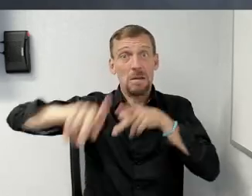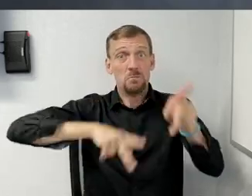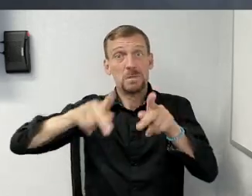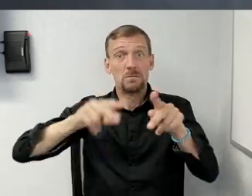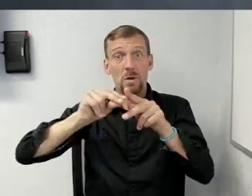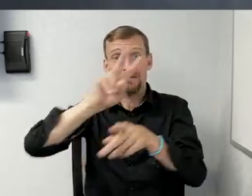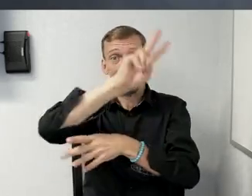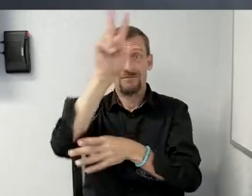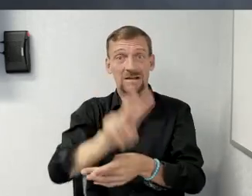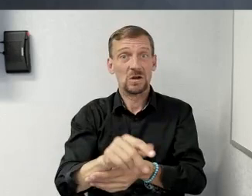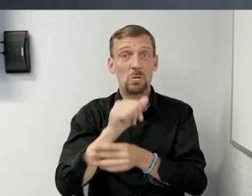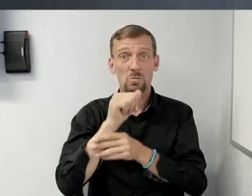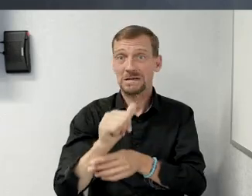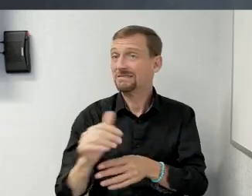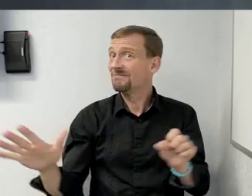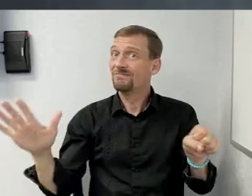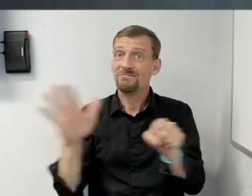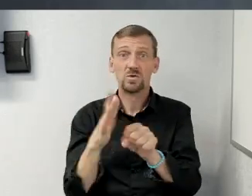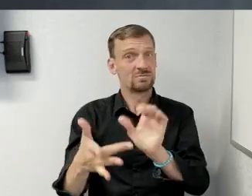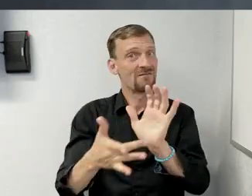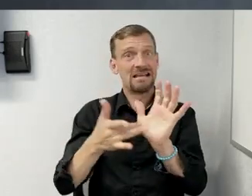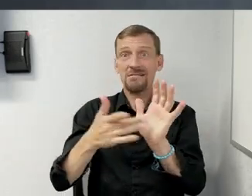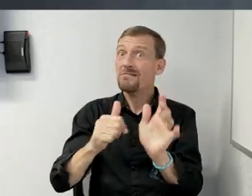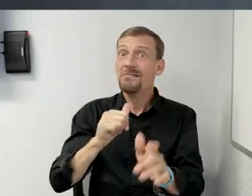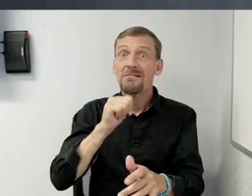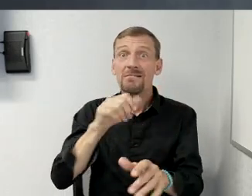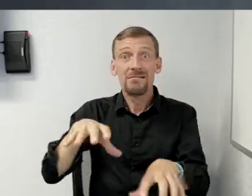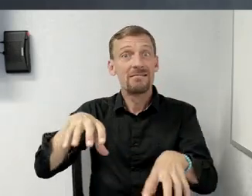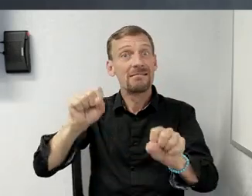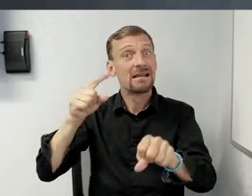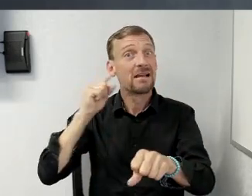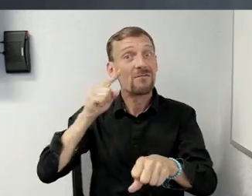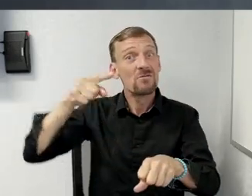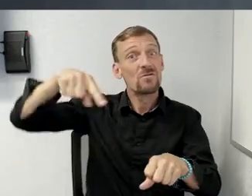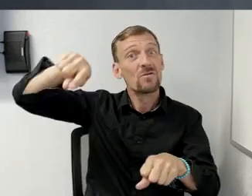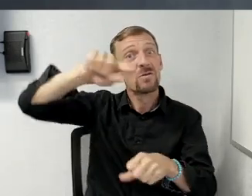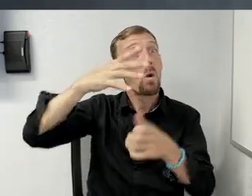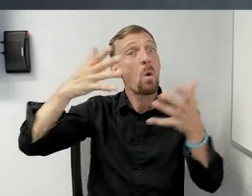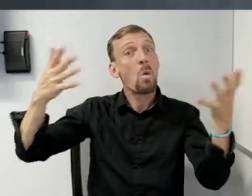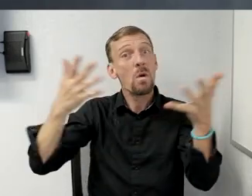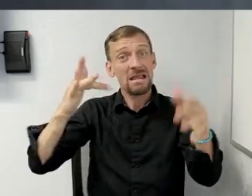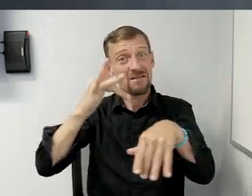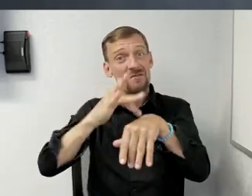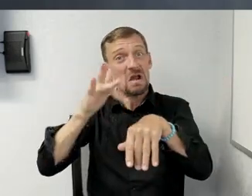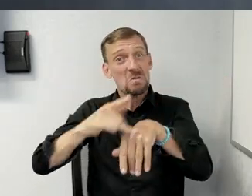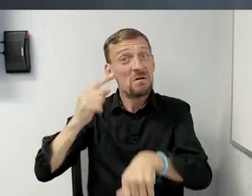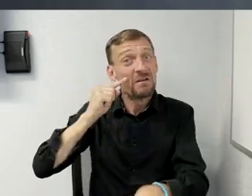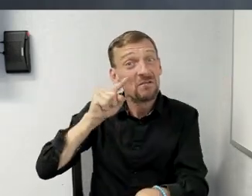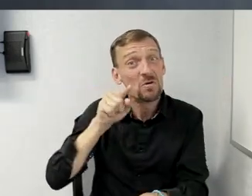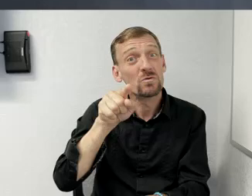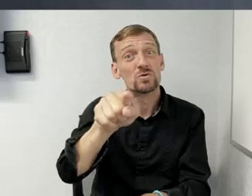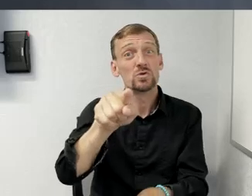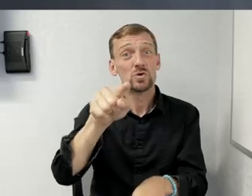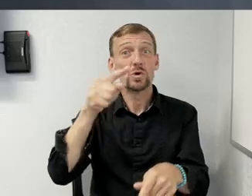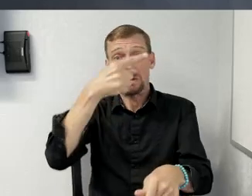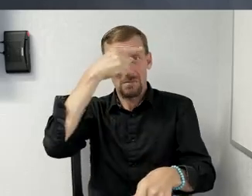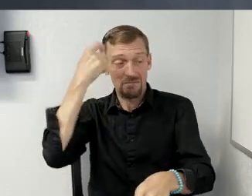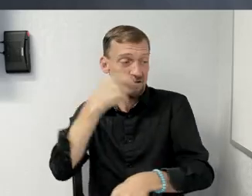not taking full advantage of the facilities and the things that Kaweah Delta